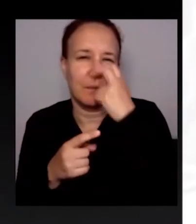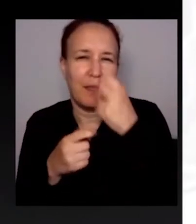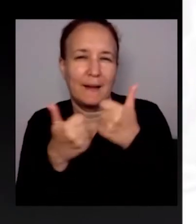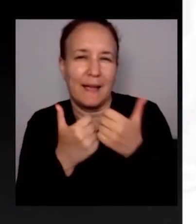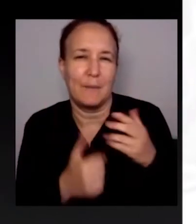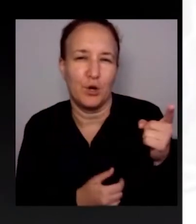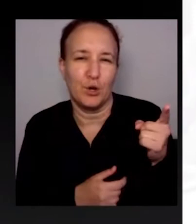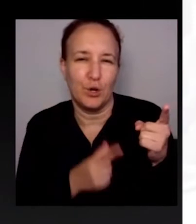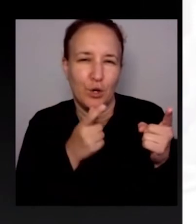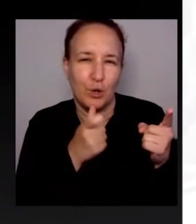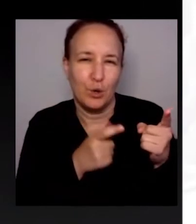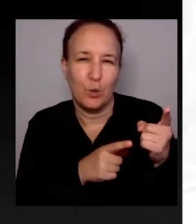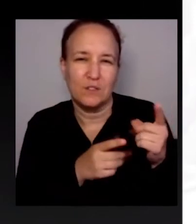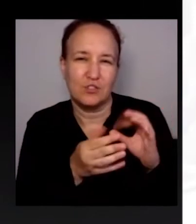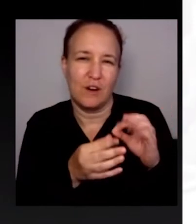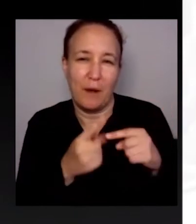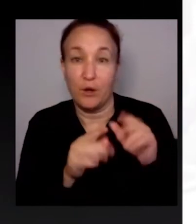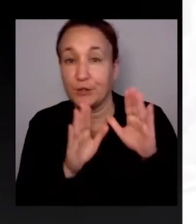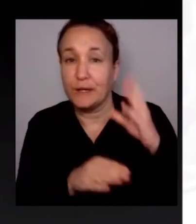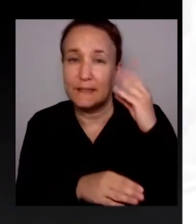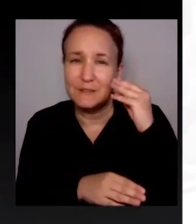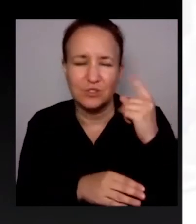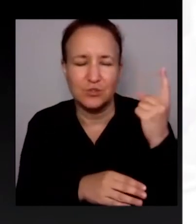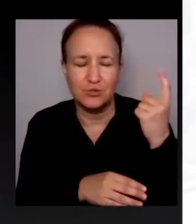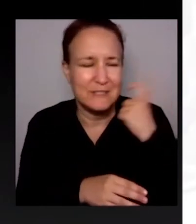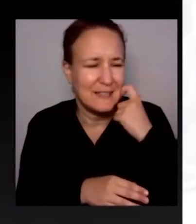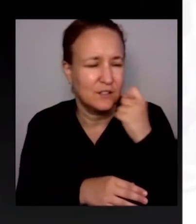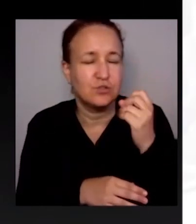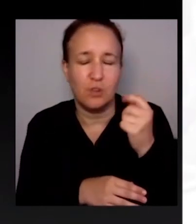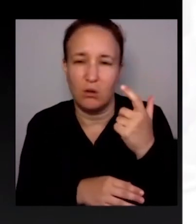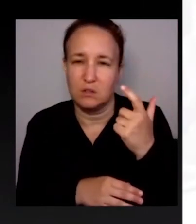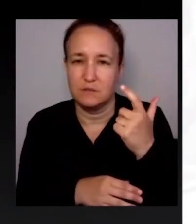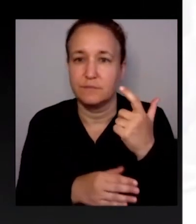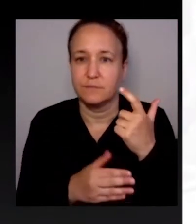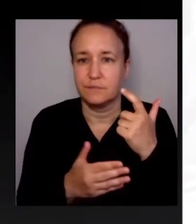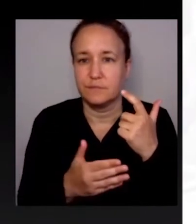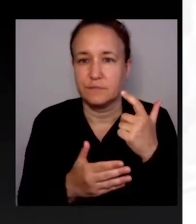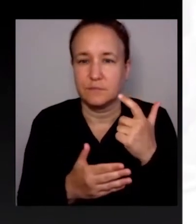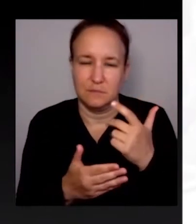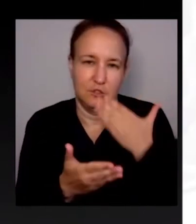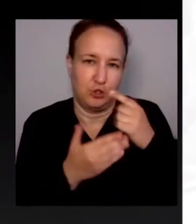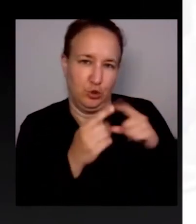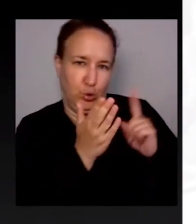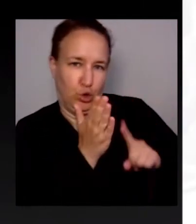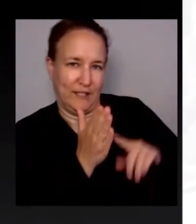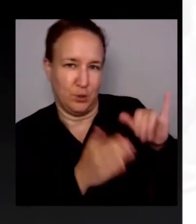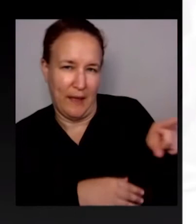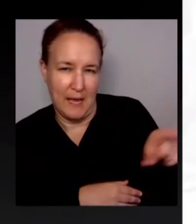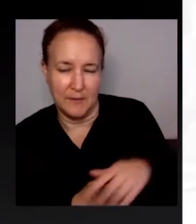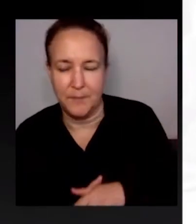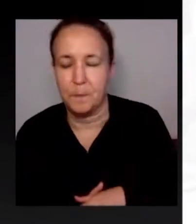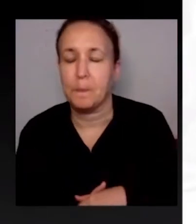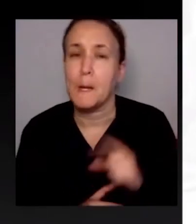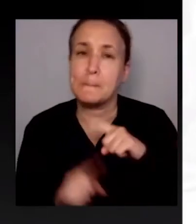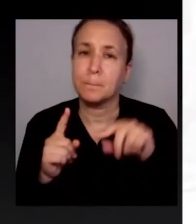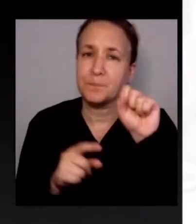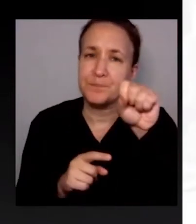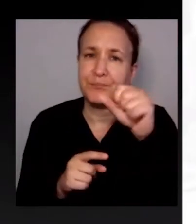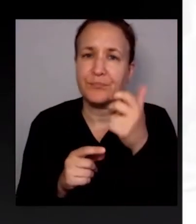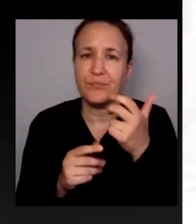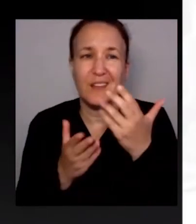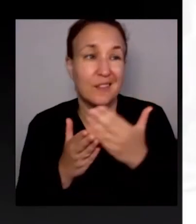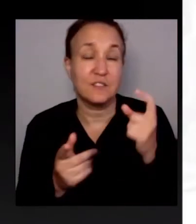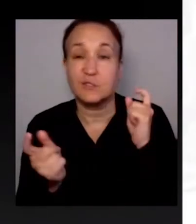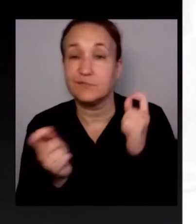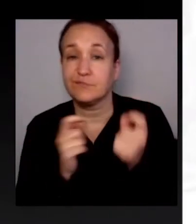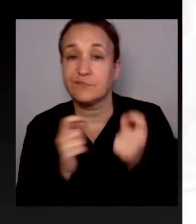who was talking about a great experience he had recently. So I think that's a good thing to look into. But yeah, things are always